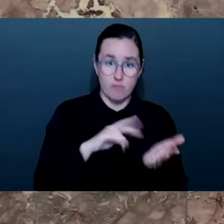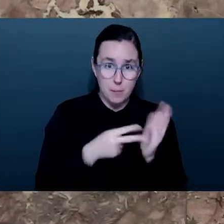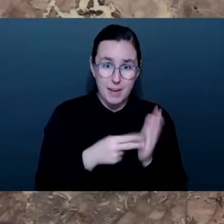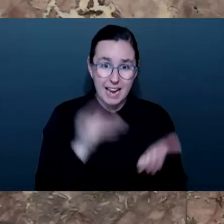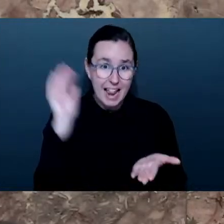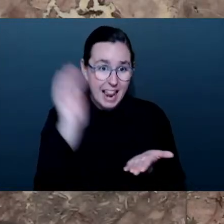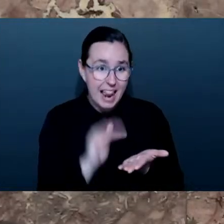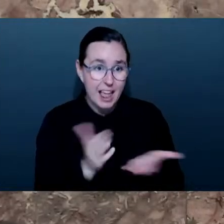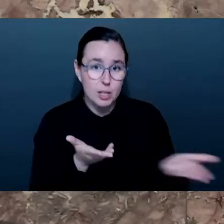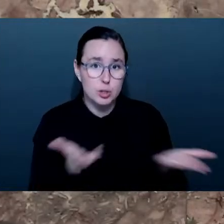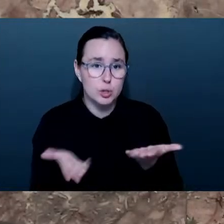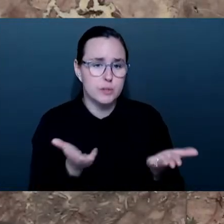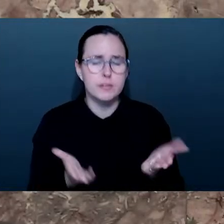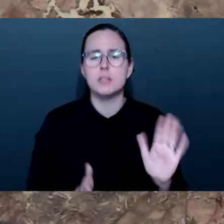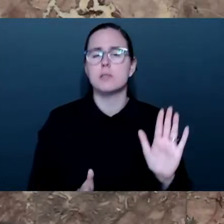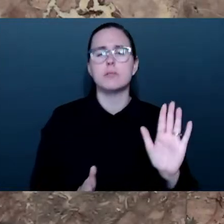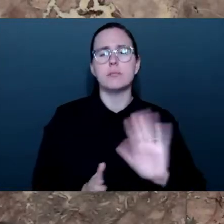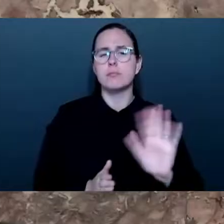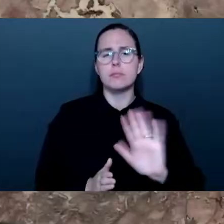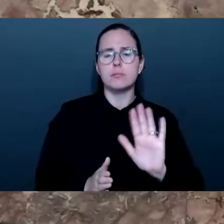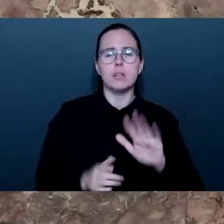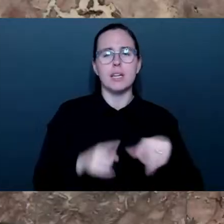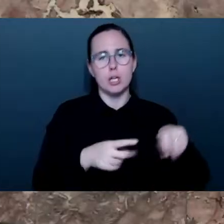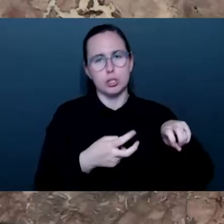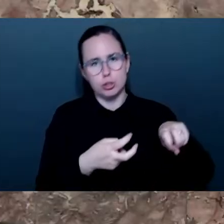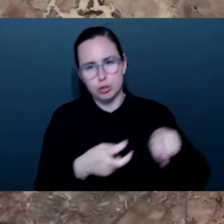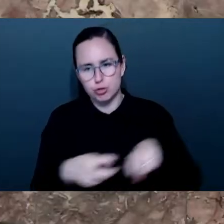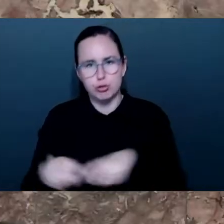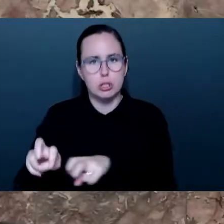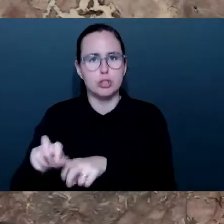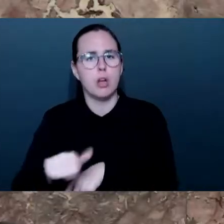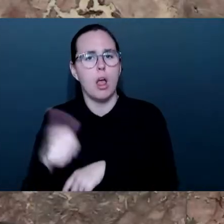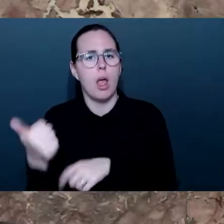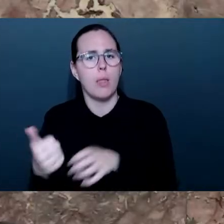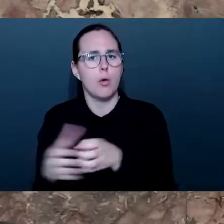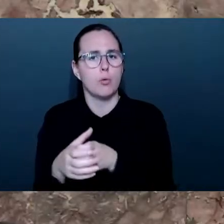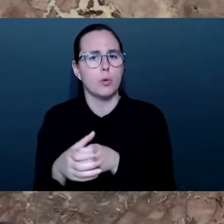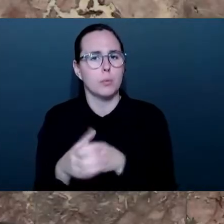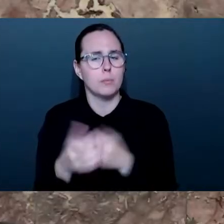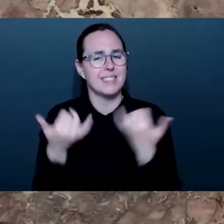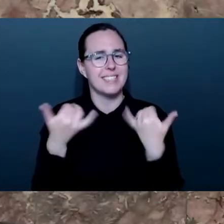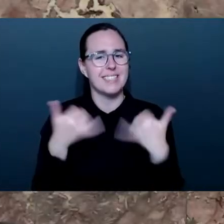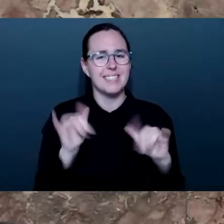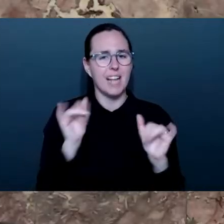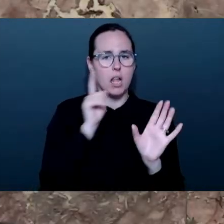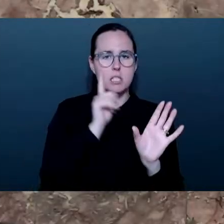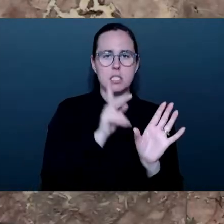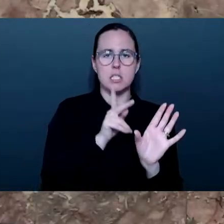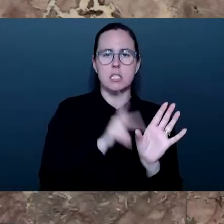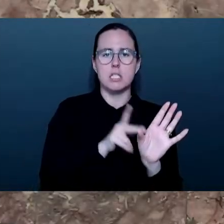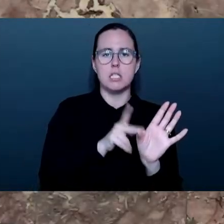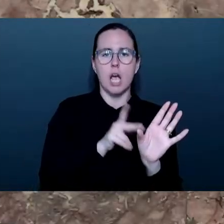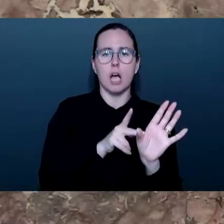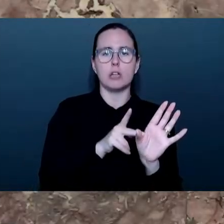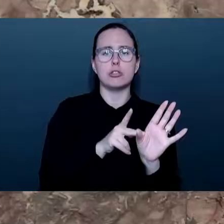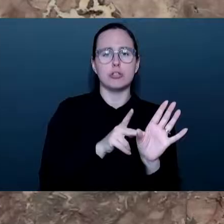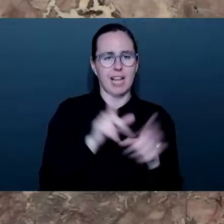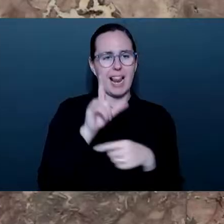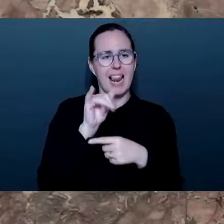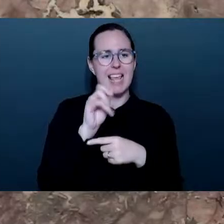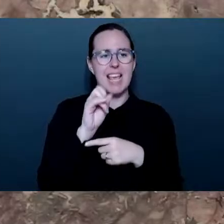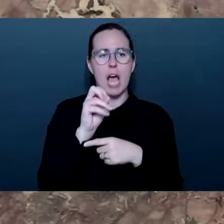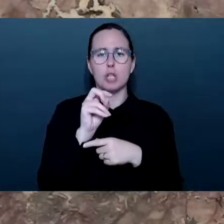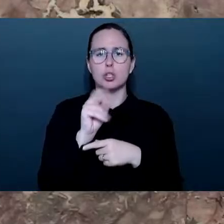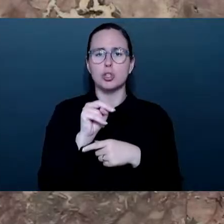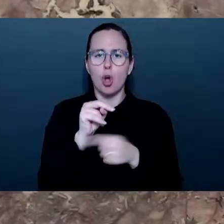liaison nurses, they will continue to support both adult and youth mental health assessments in the ER 7 days a week. We have a new regional